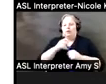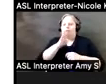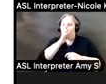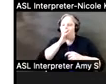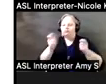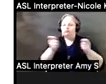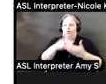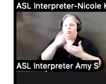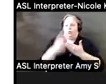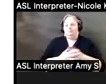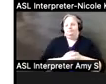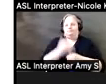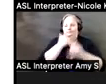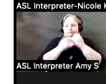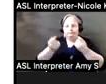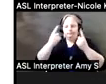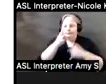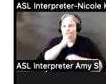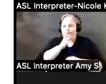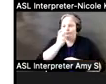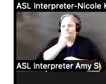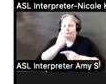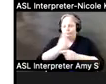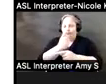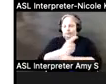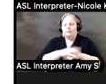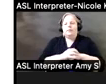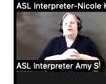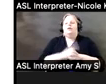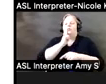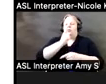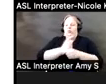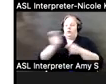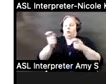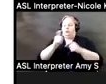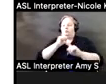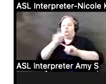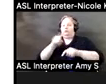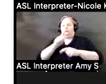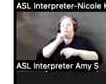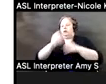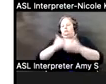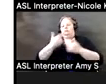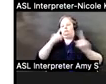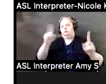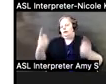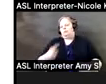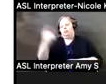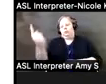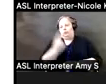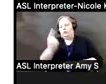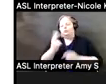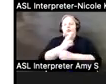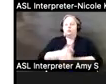So the right control always doesn't get processed correctly. So I don't ever really use voice control alone